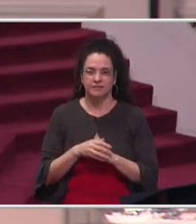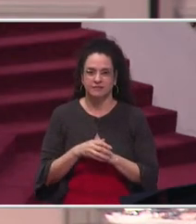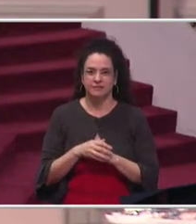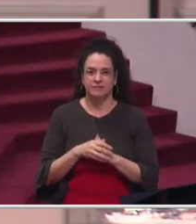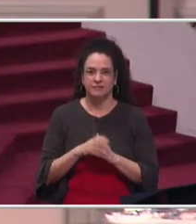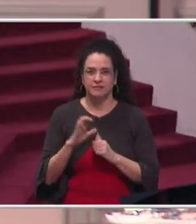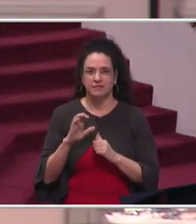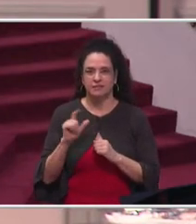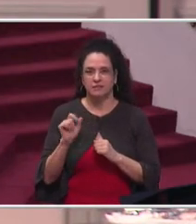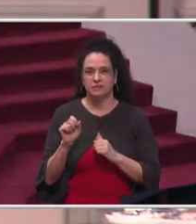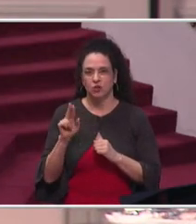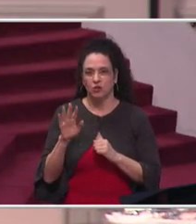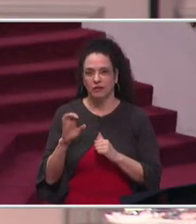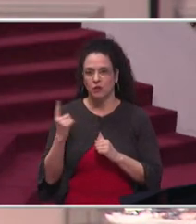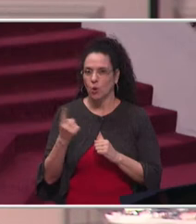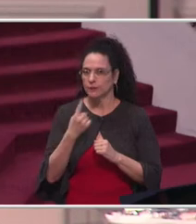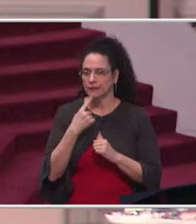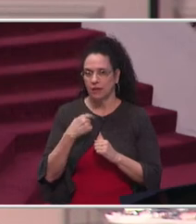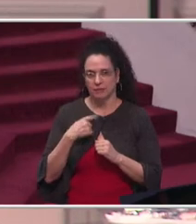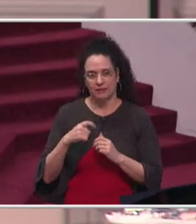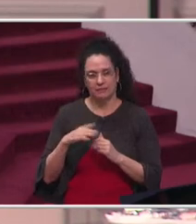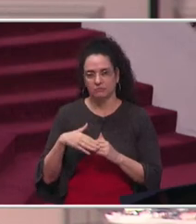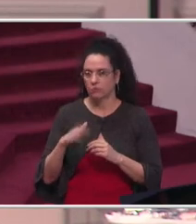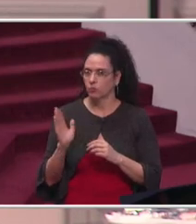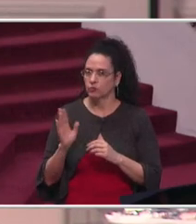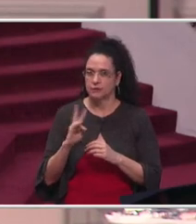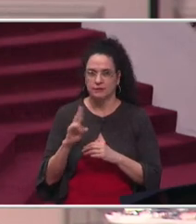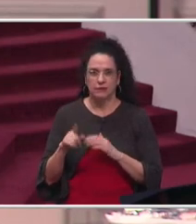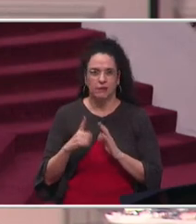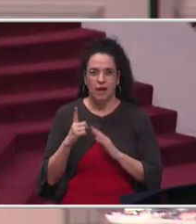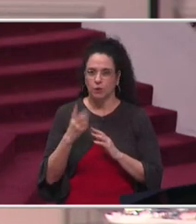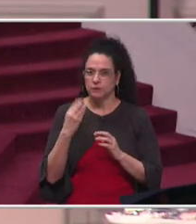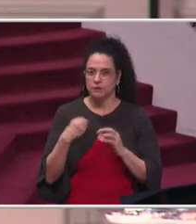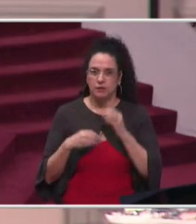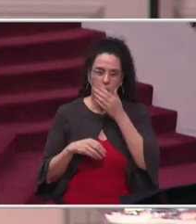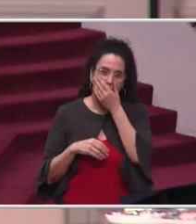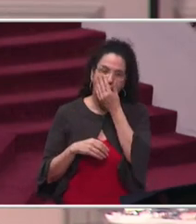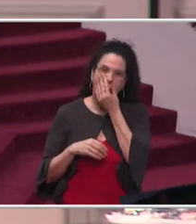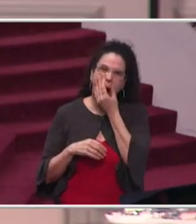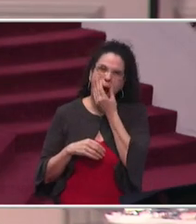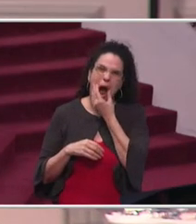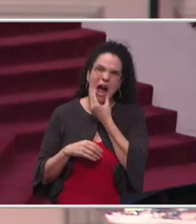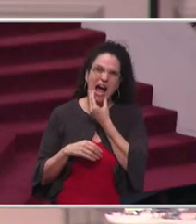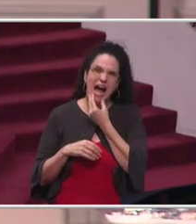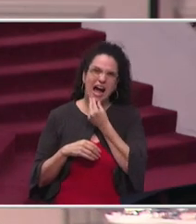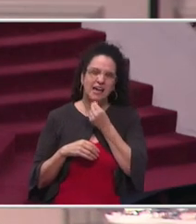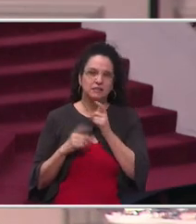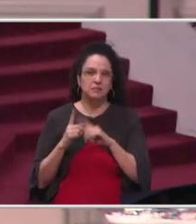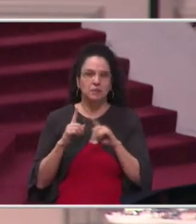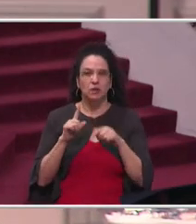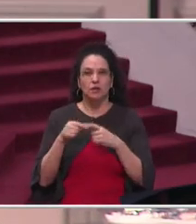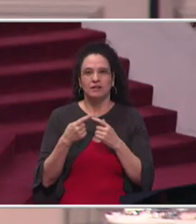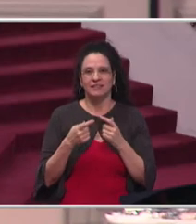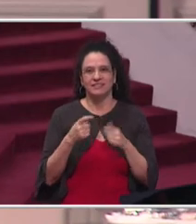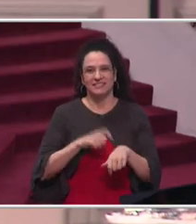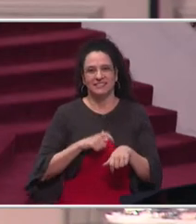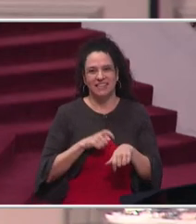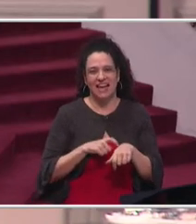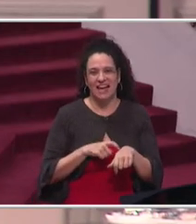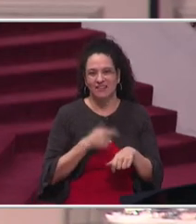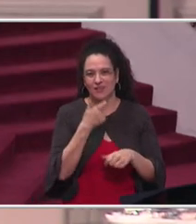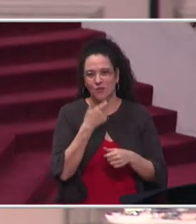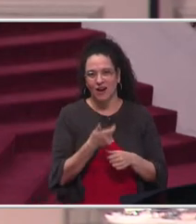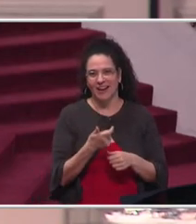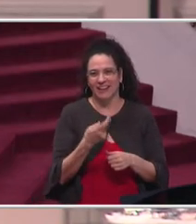Clarice tells me all the time I need more than that. But man, when it's Hallmark time, it's hard to turn that TV